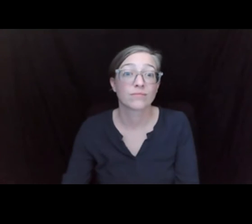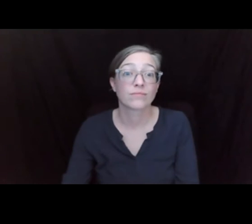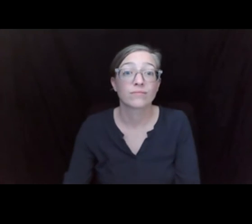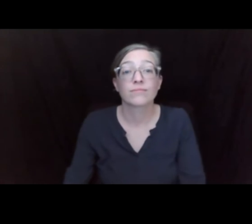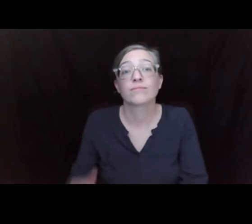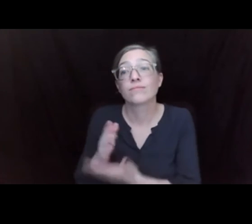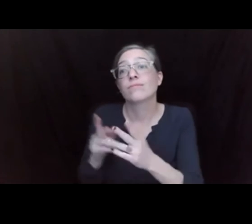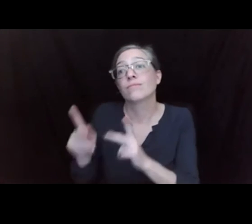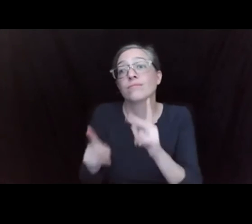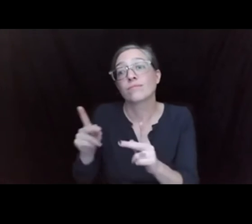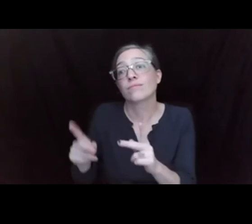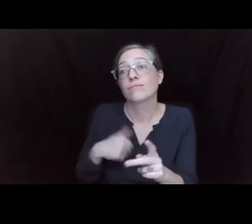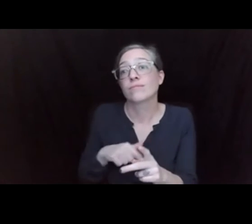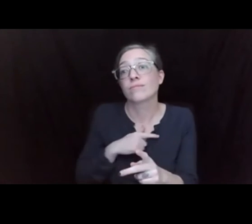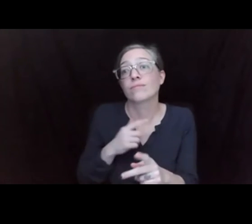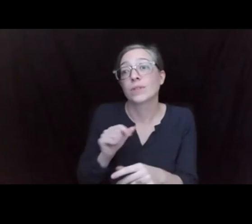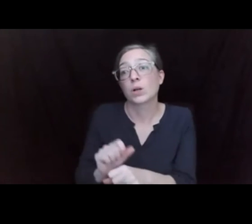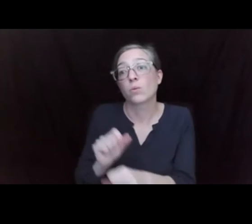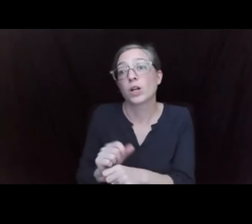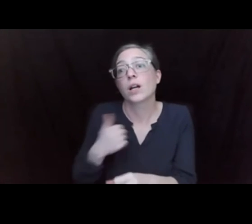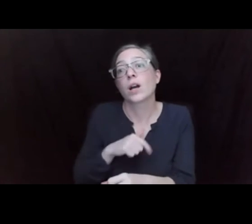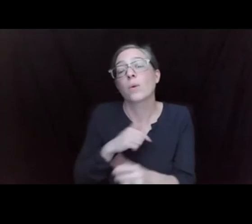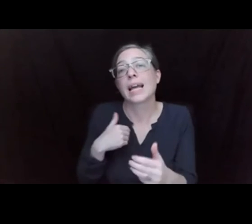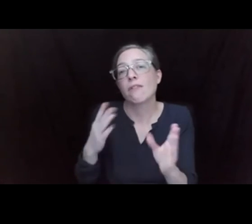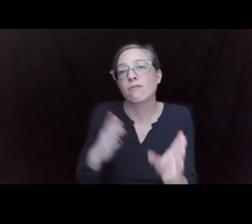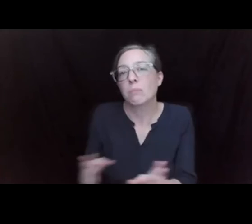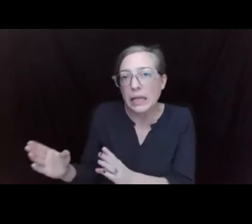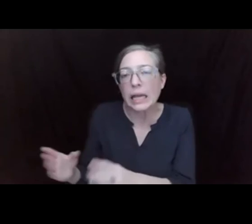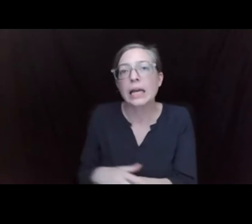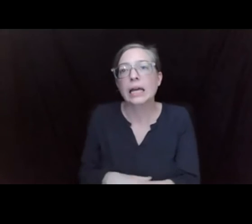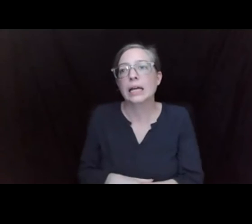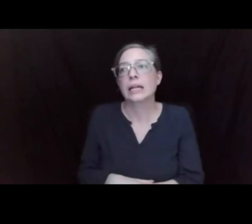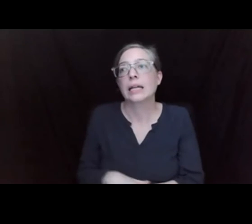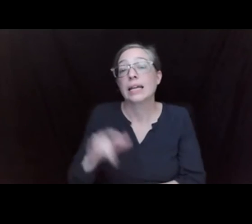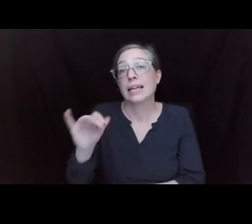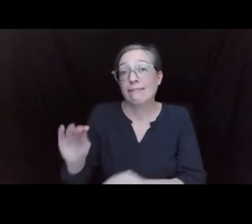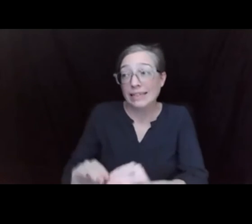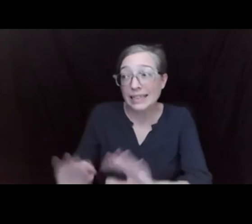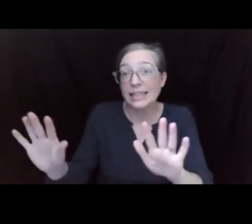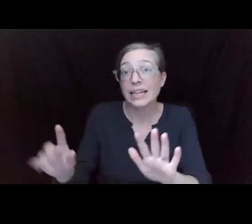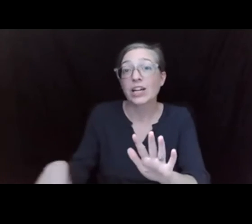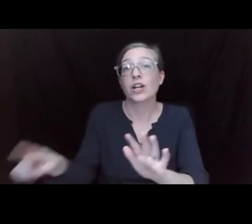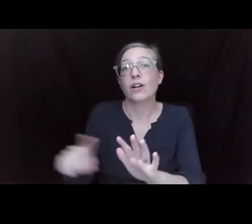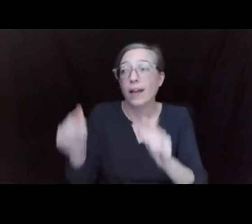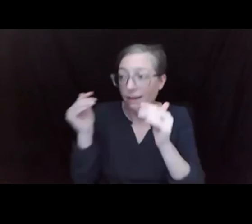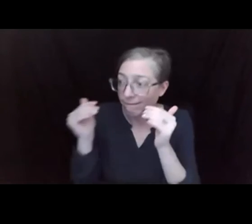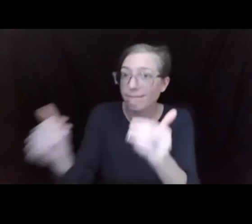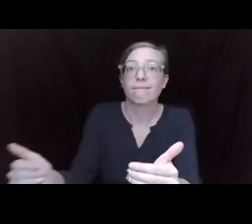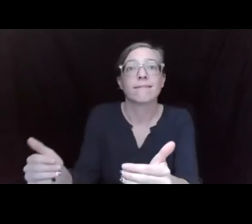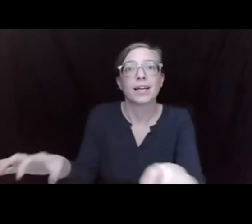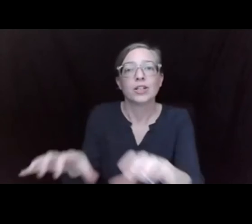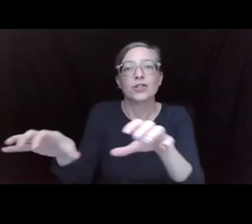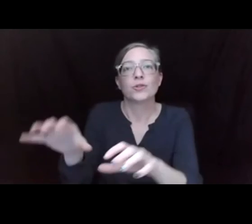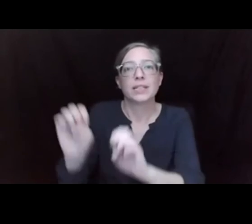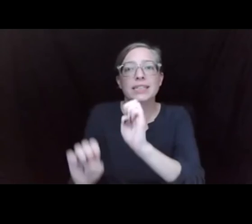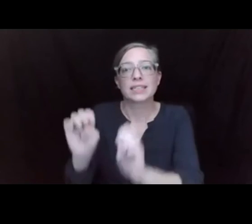having the objectives of the research very clear kind of empowers people with knowledge, and they can go ahead and do the experiments